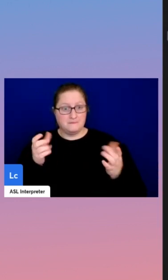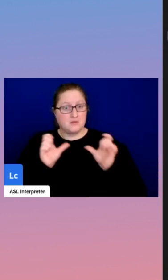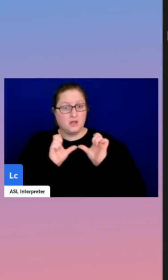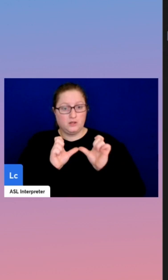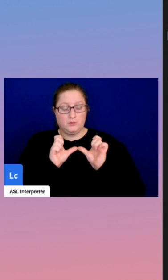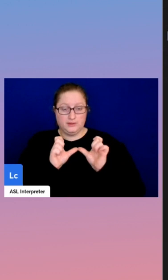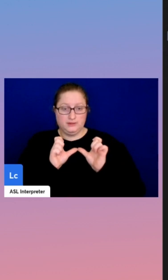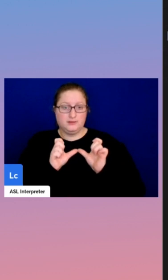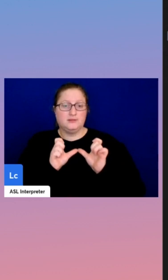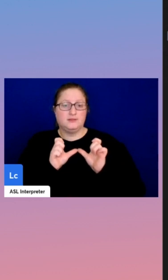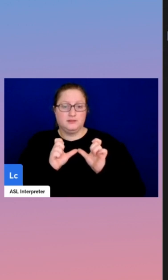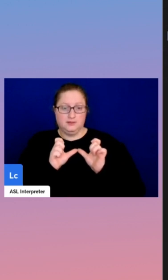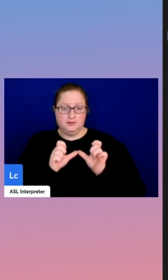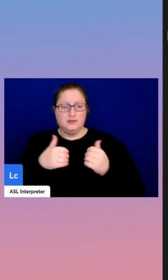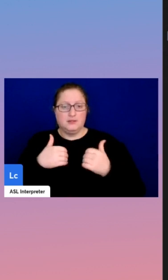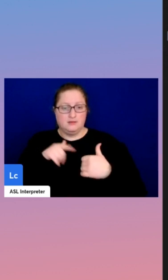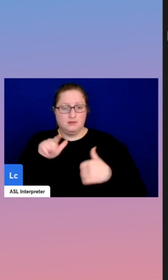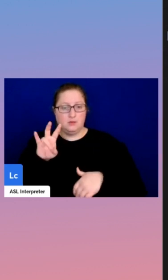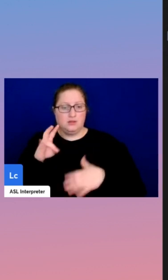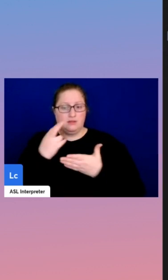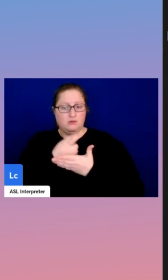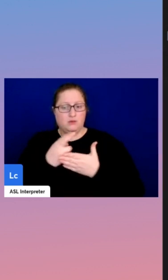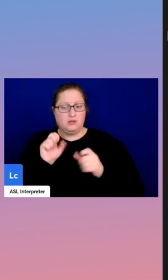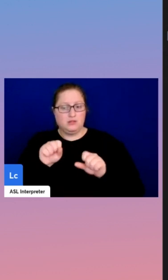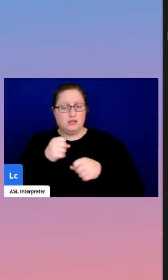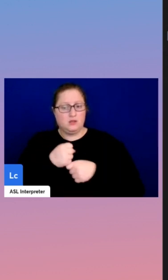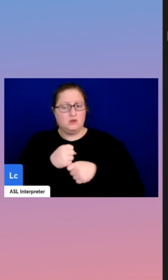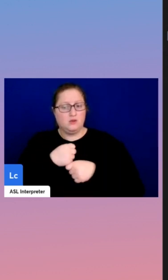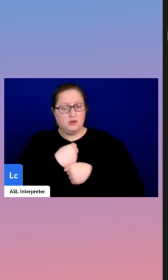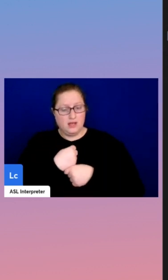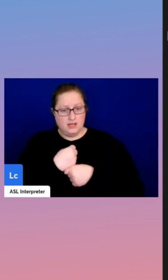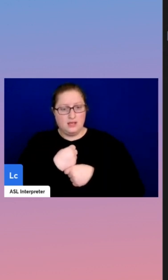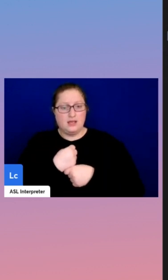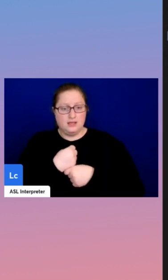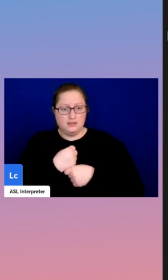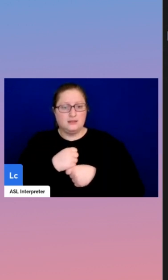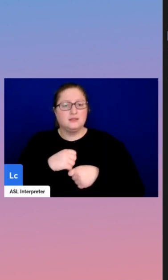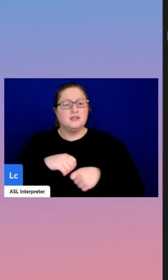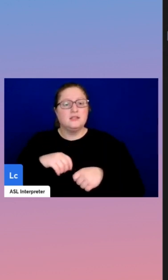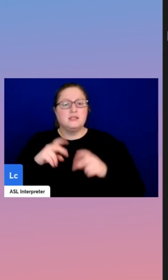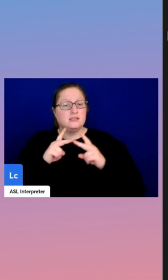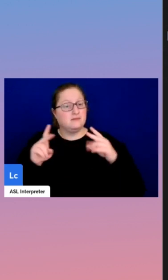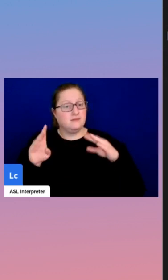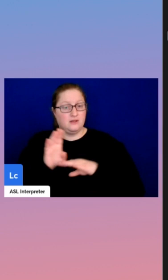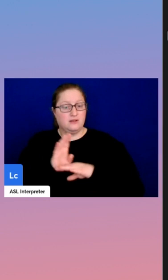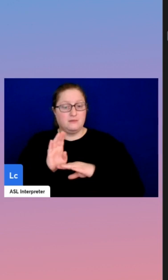So there are 27 resources to create. So the objective is really not to, it's very basic